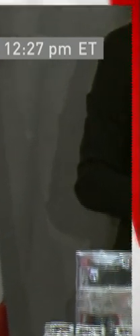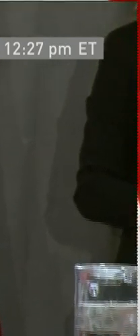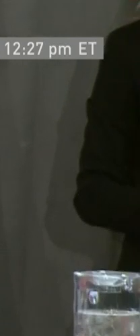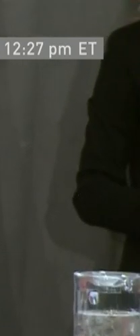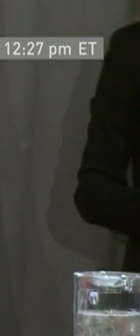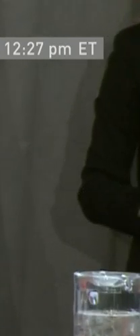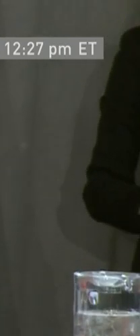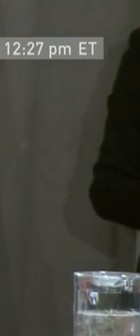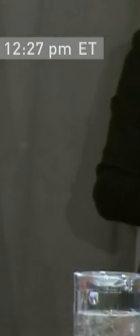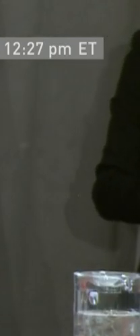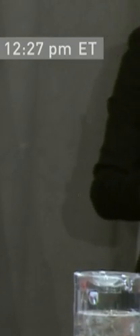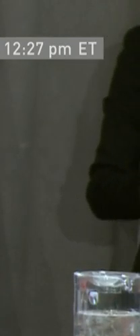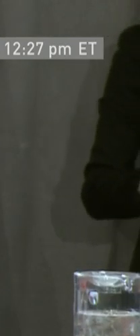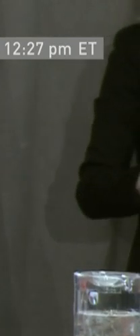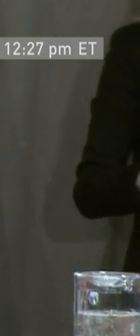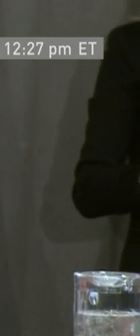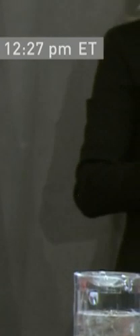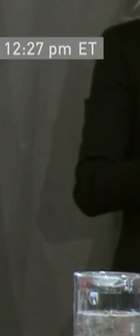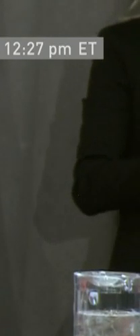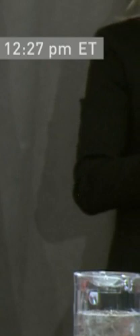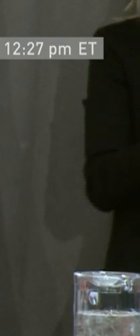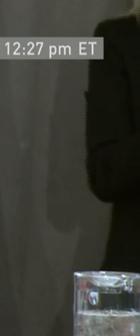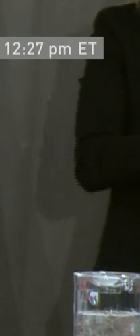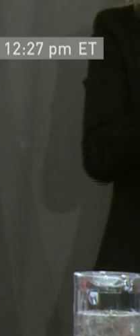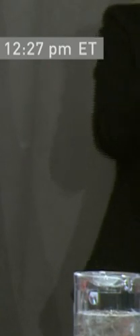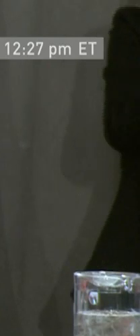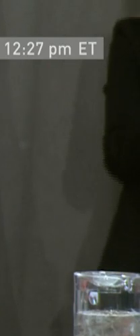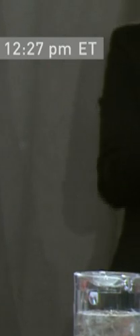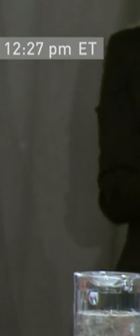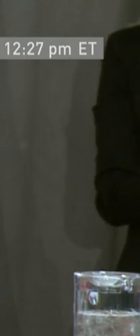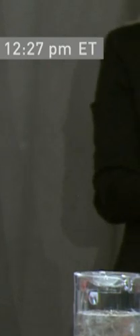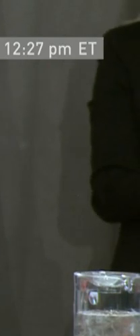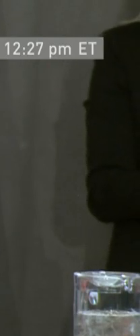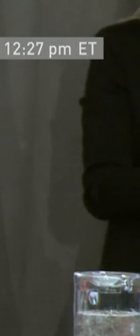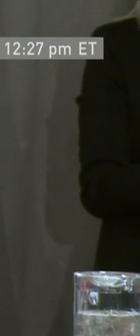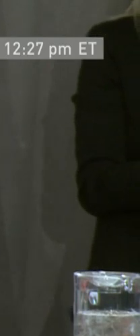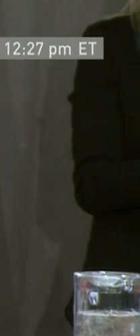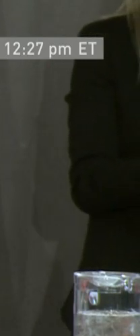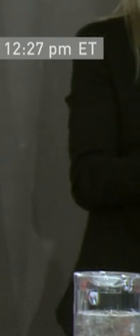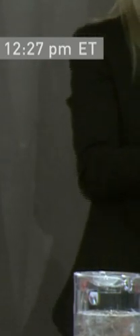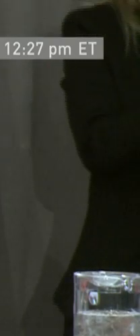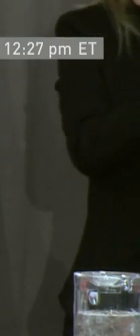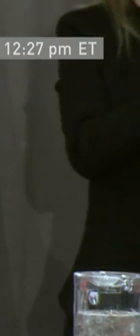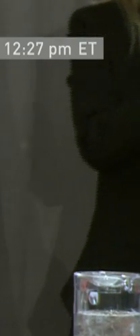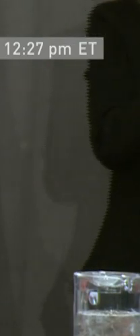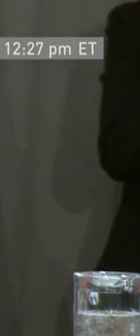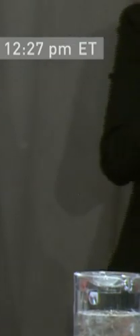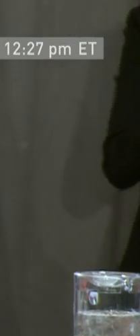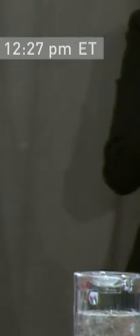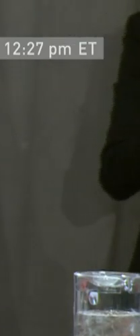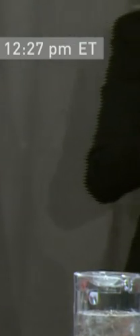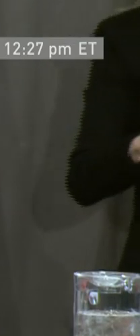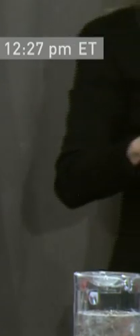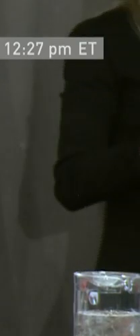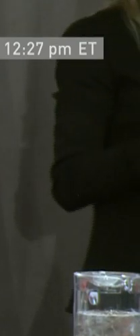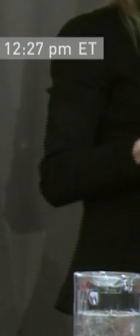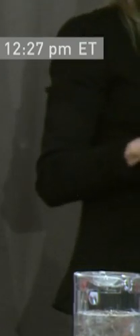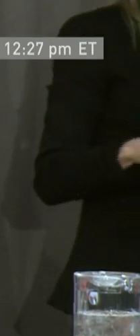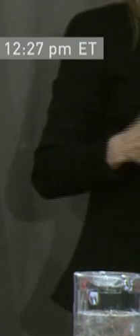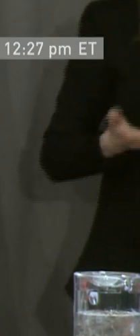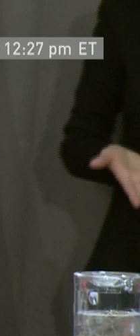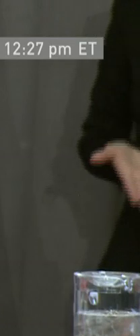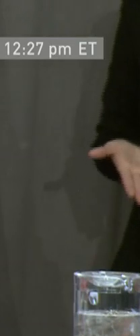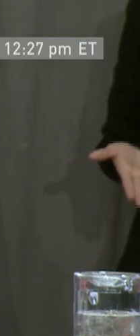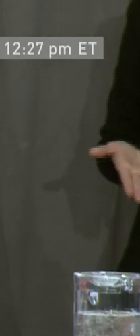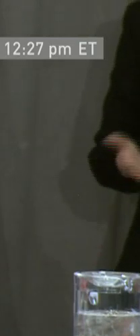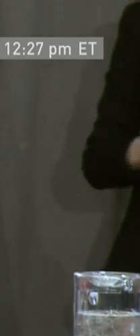our financial system having access to funding and being able to continue to get things working out through the system.